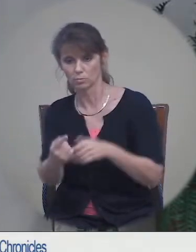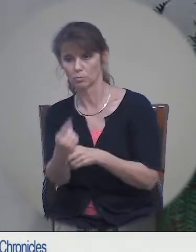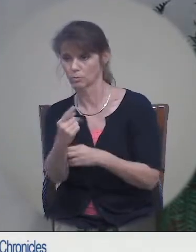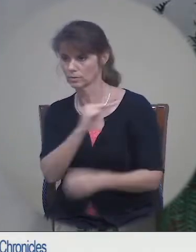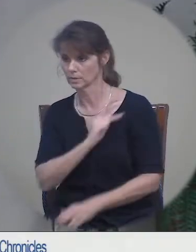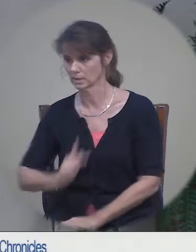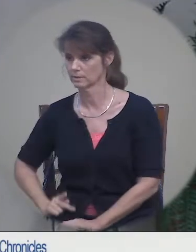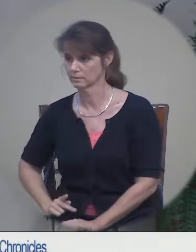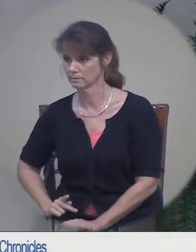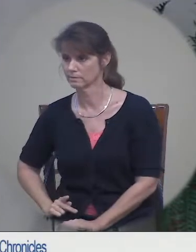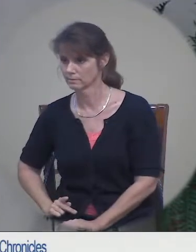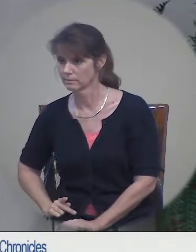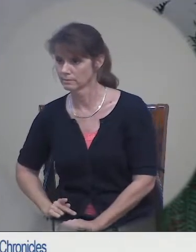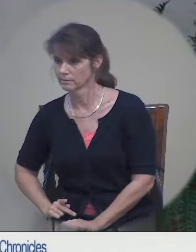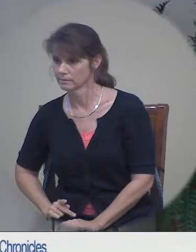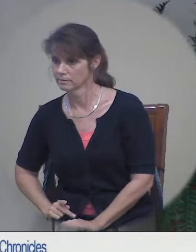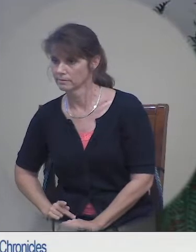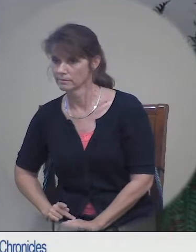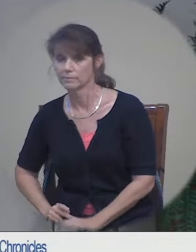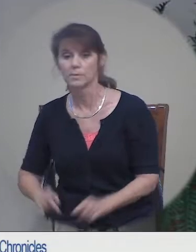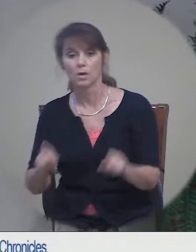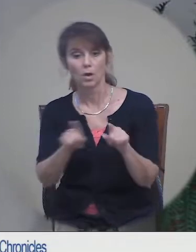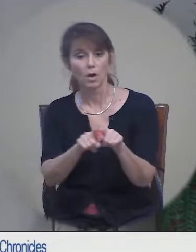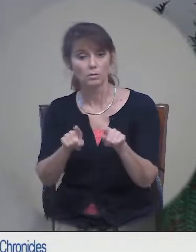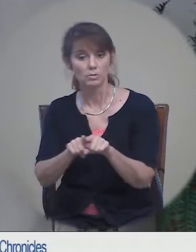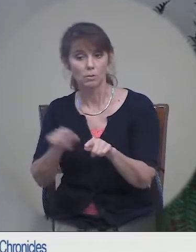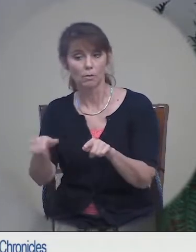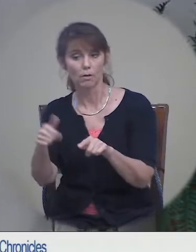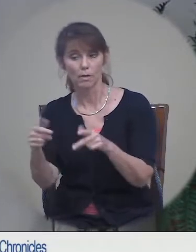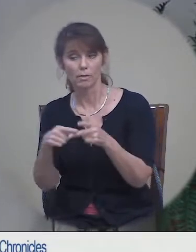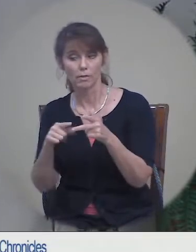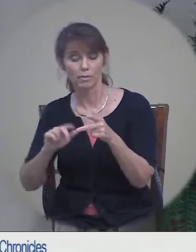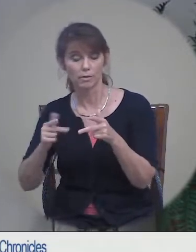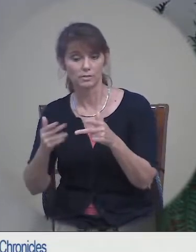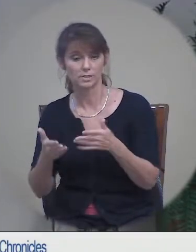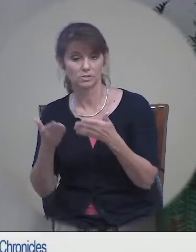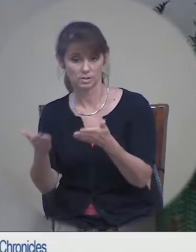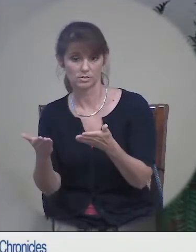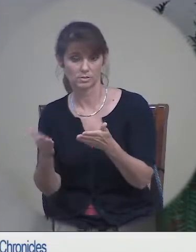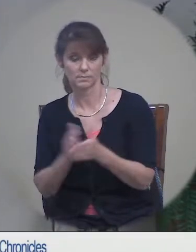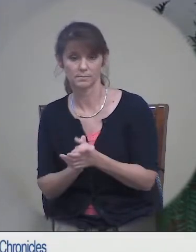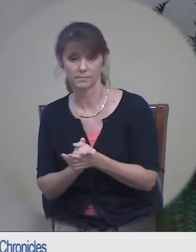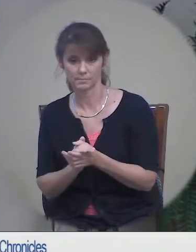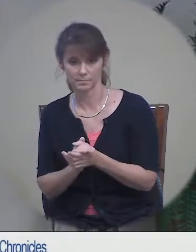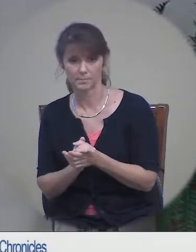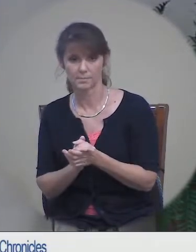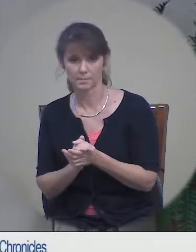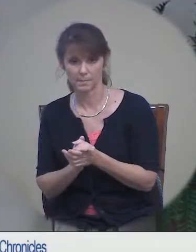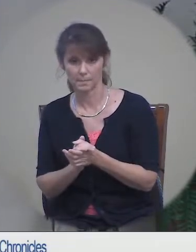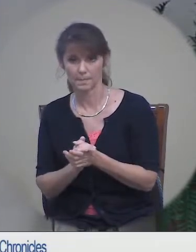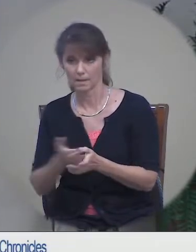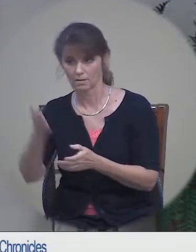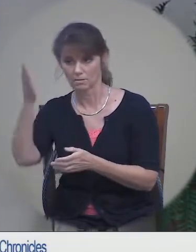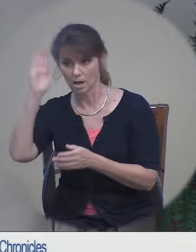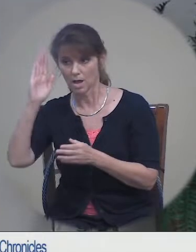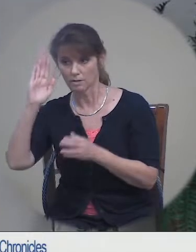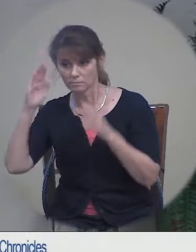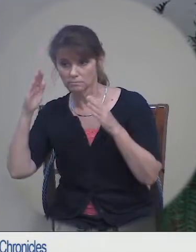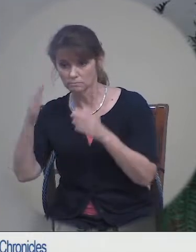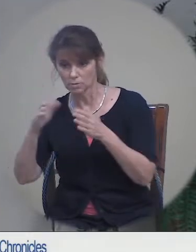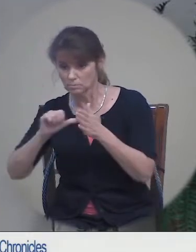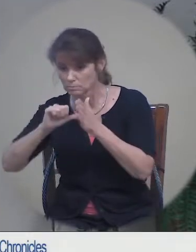Hezekiah. But one other one is, I think, is kind of interesting. One of the reasons I think that so much attention is given to